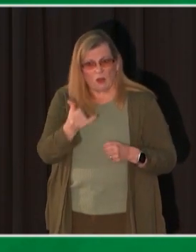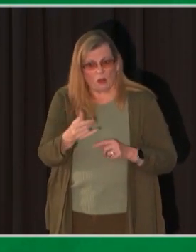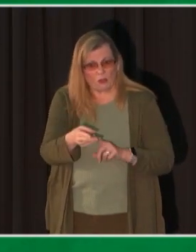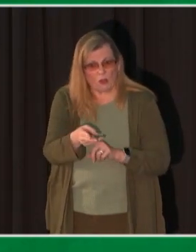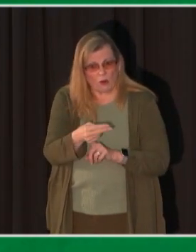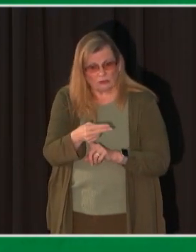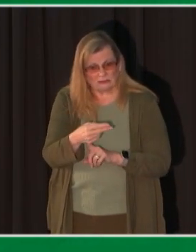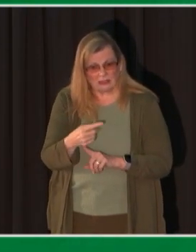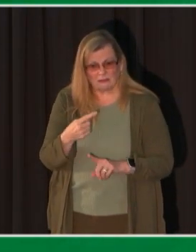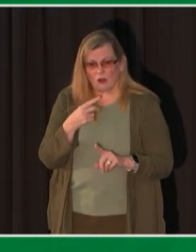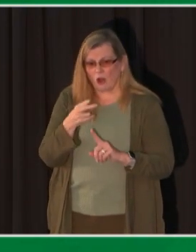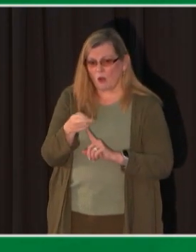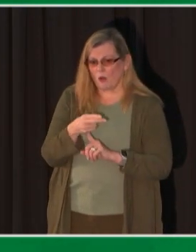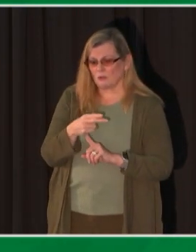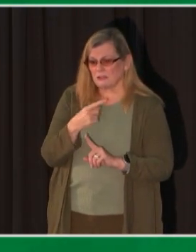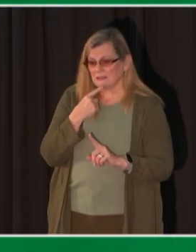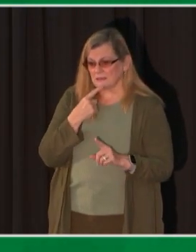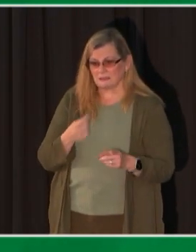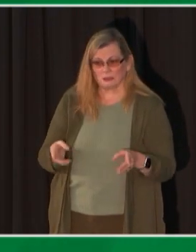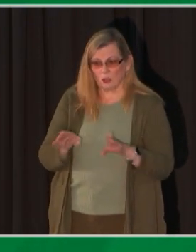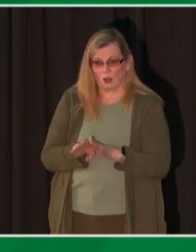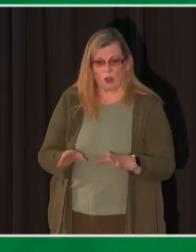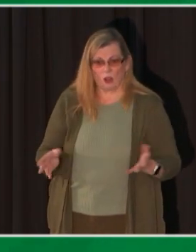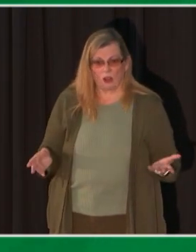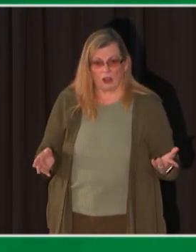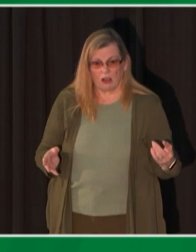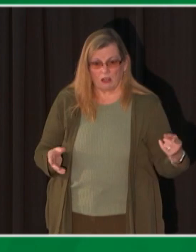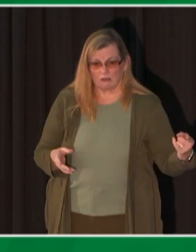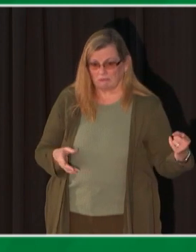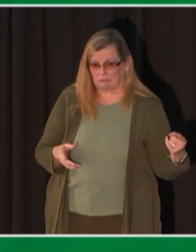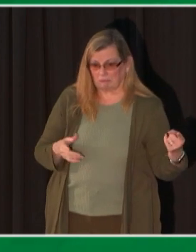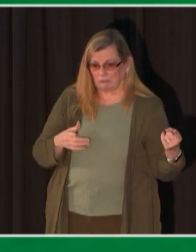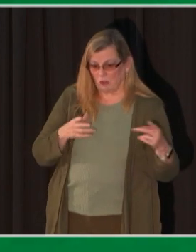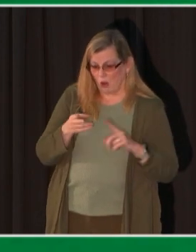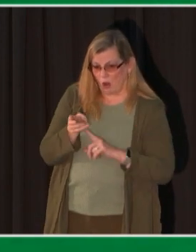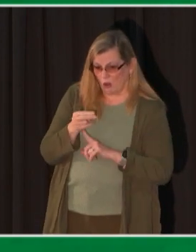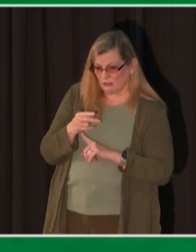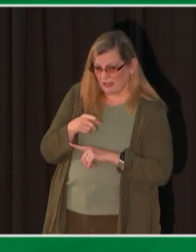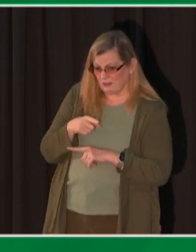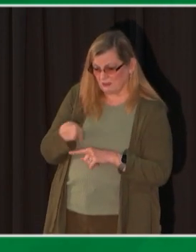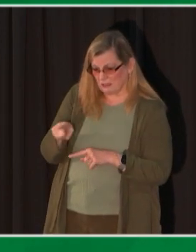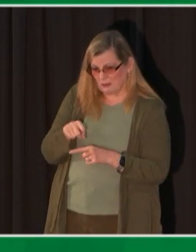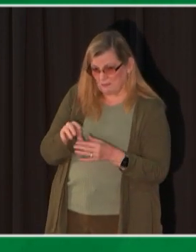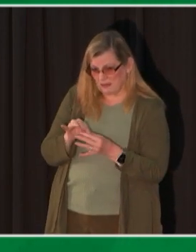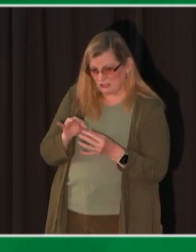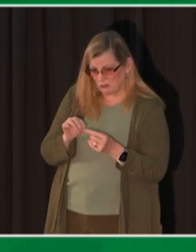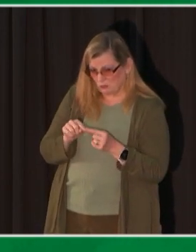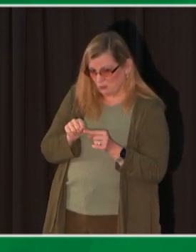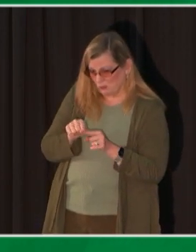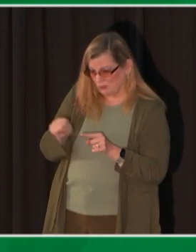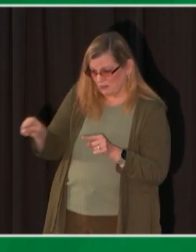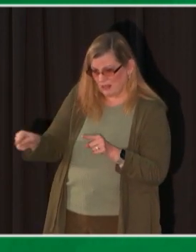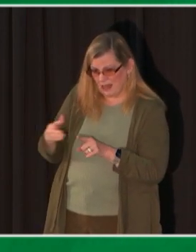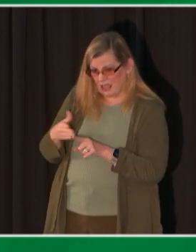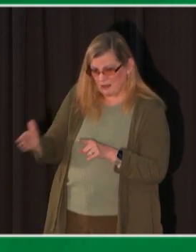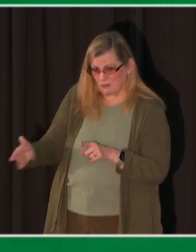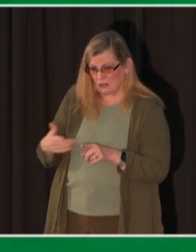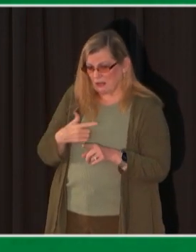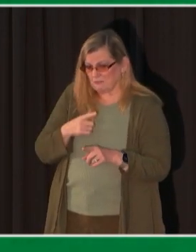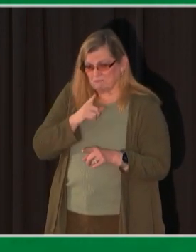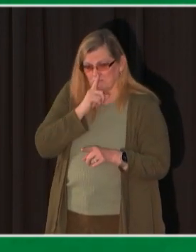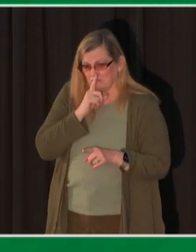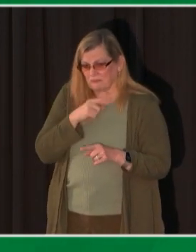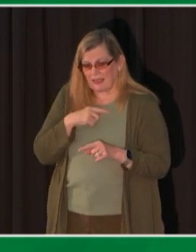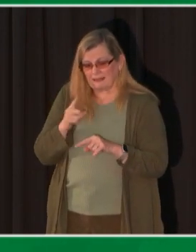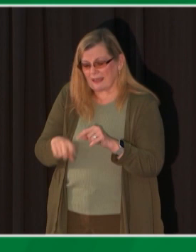closed. sure, and I can't speak to what the hotel are telling anybody, but I can tell you that we're trying to take care of our people in